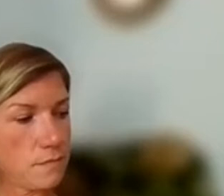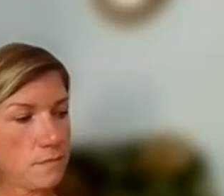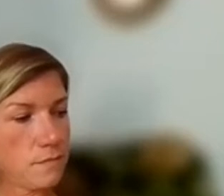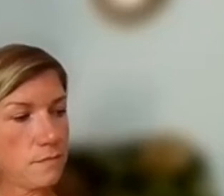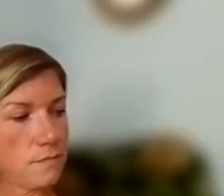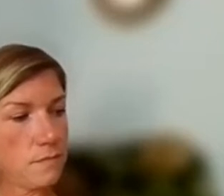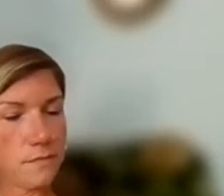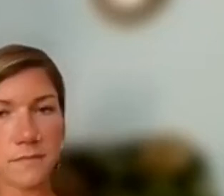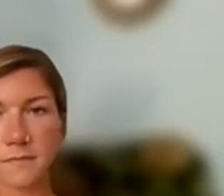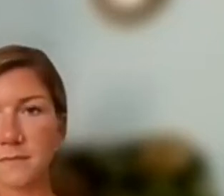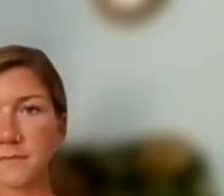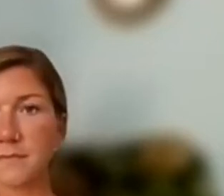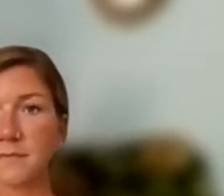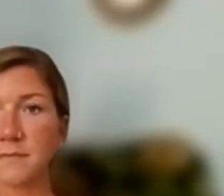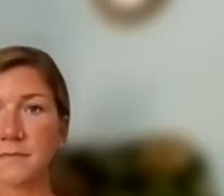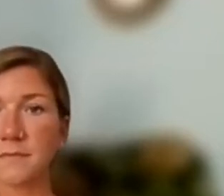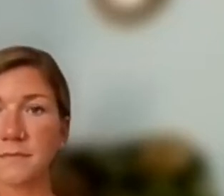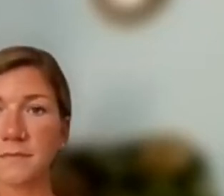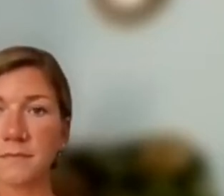that. If not, that's okay.